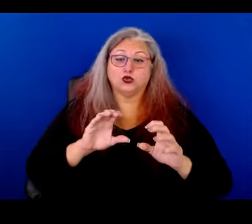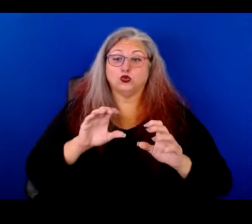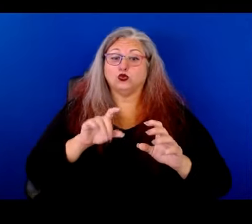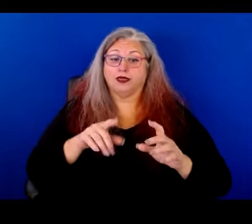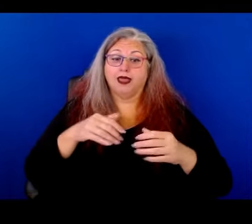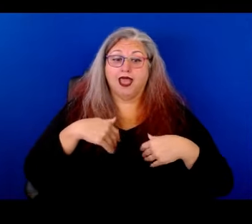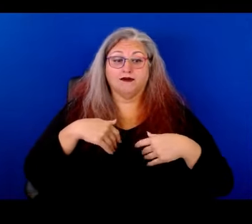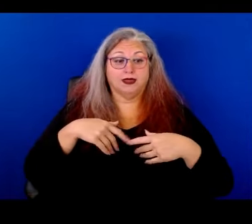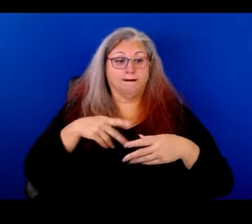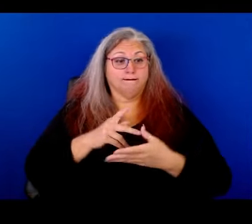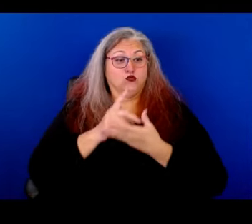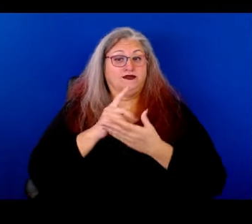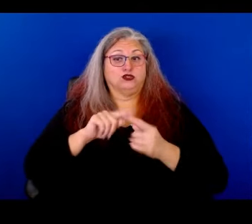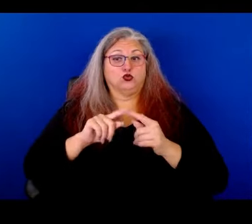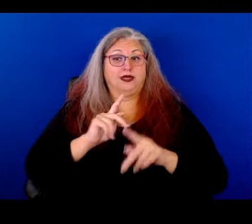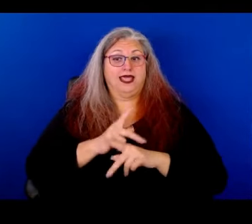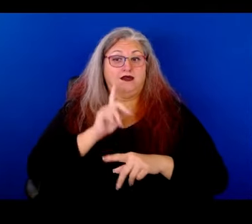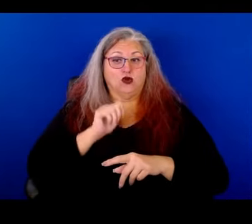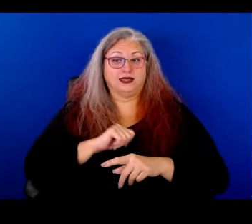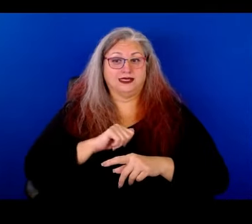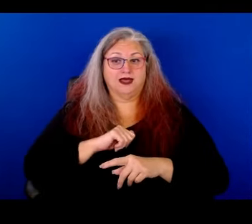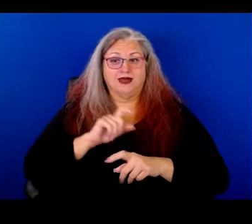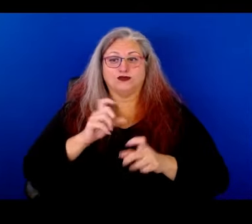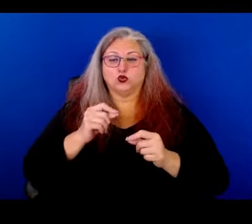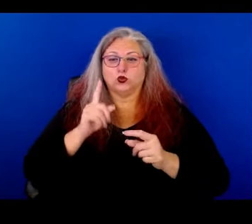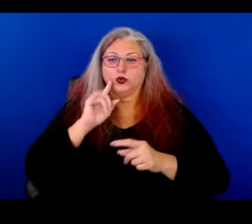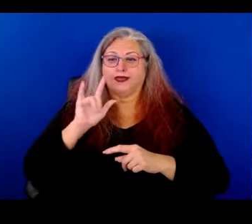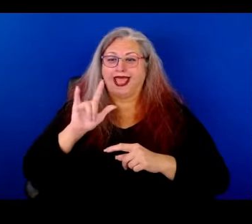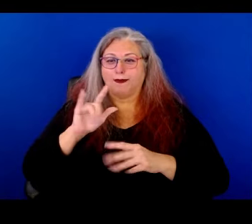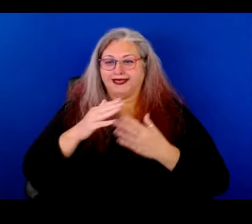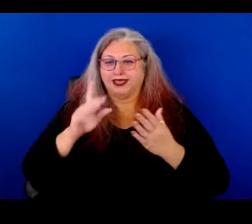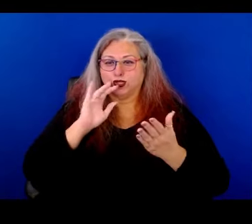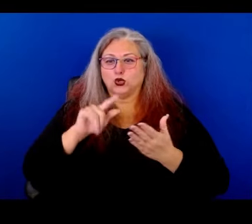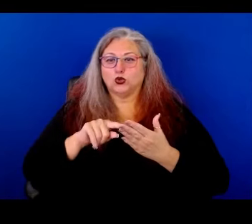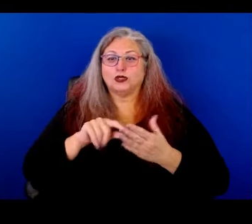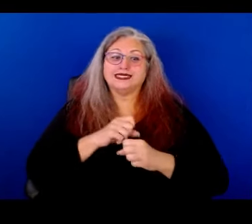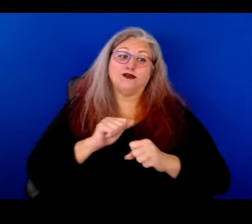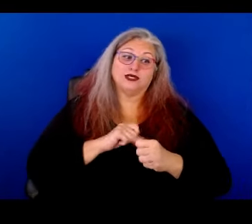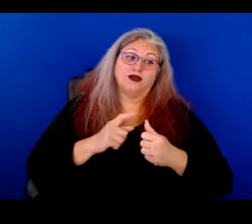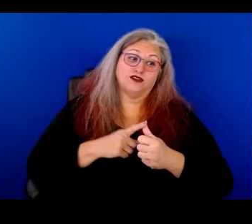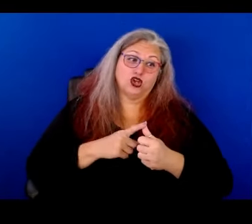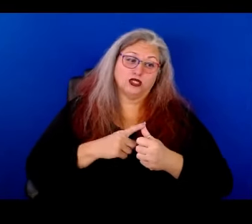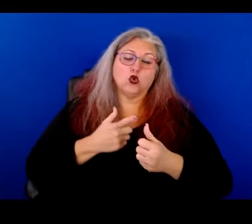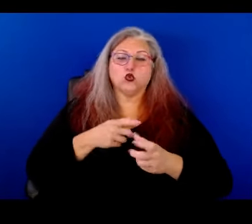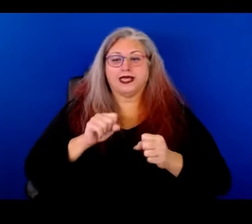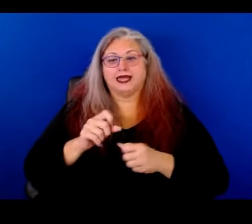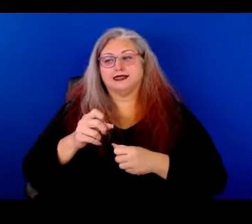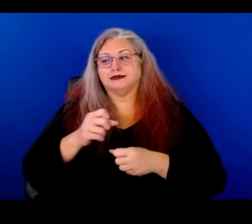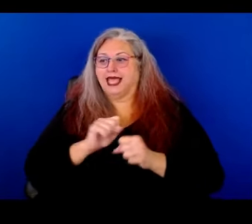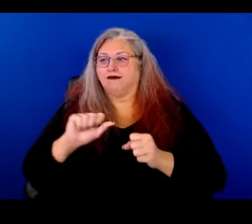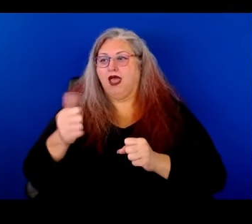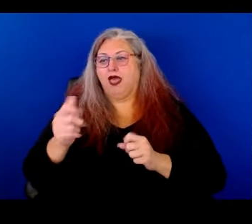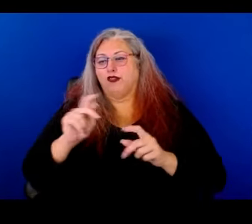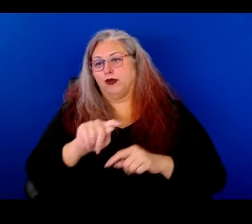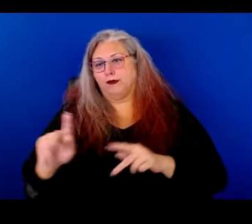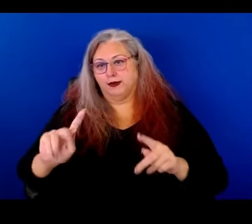the privilege of caring for ourselves have to do the airplane thing. Where it's like you save yourself first so that you can save as many